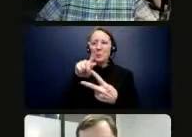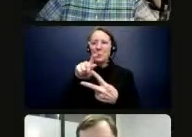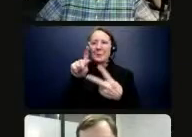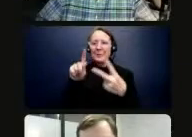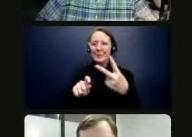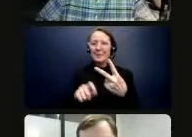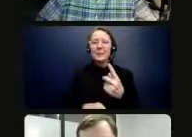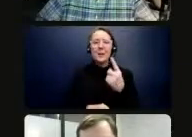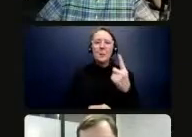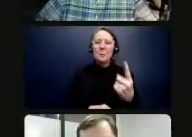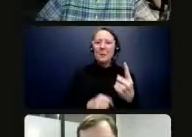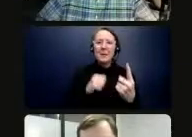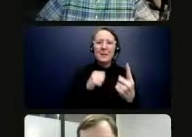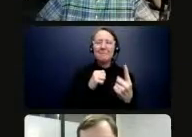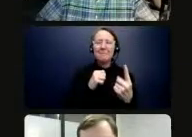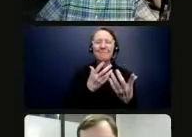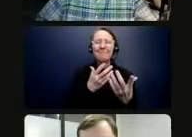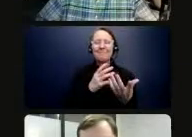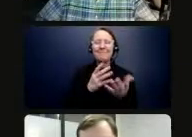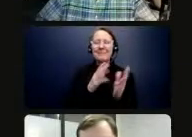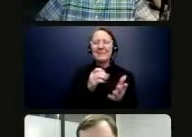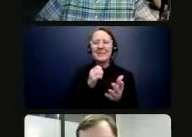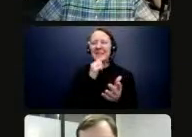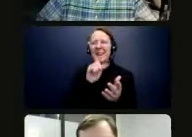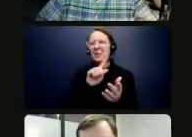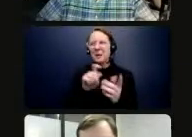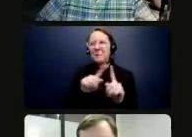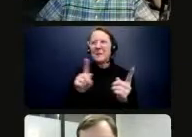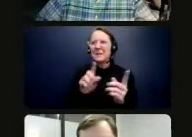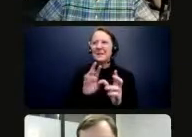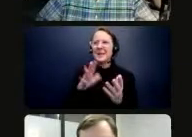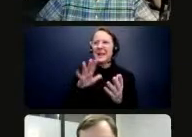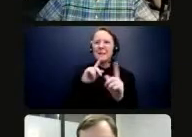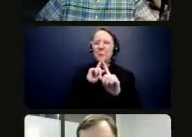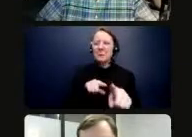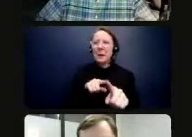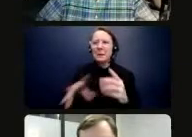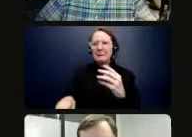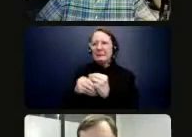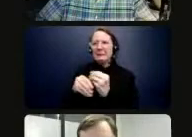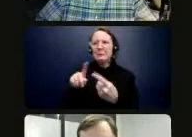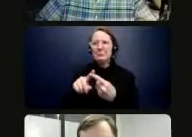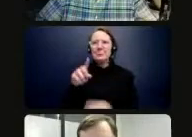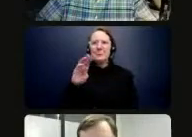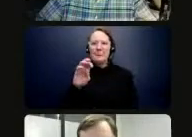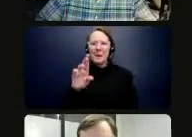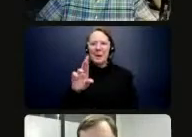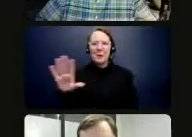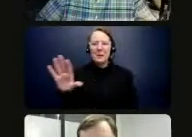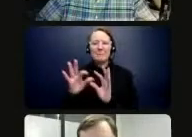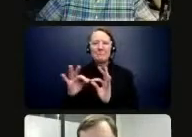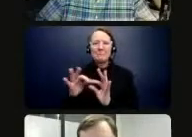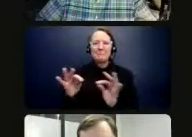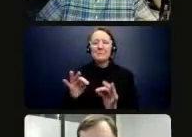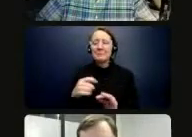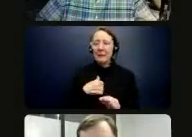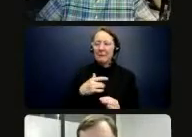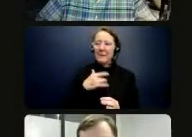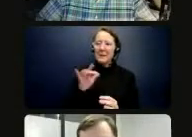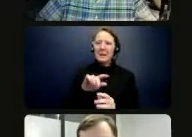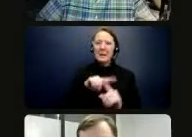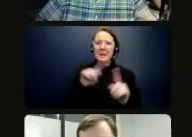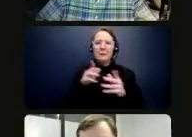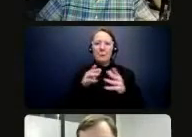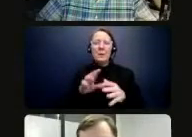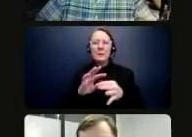not so much a question, kind of in response, in addition to the mayor's remarks. I think another way to say what he